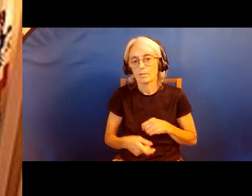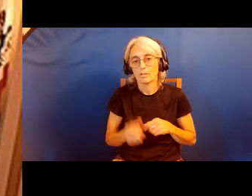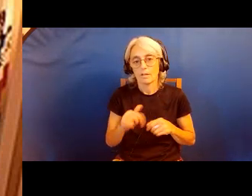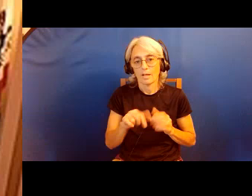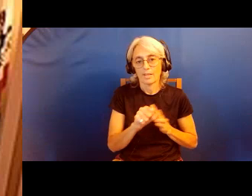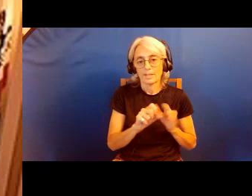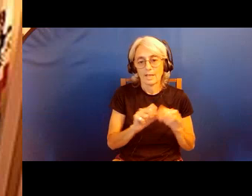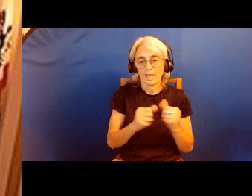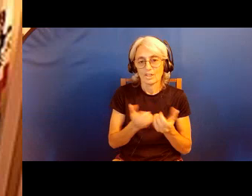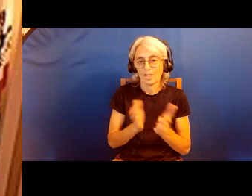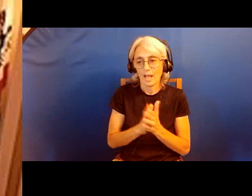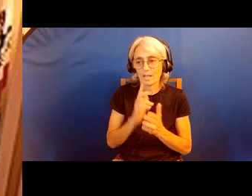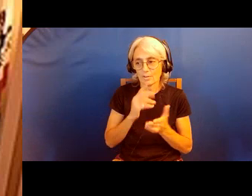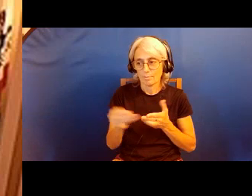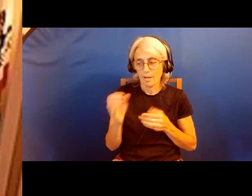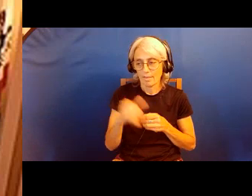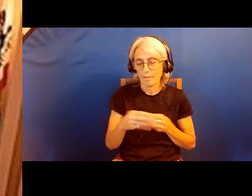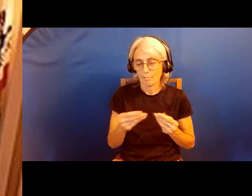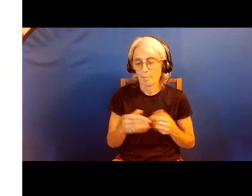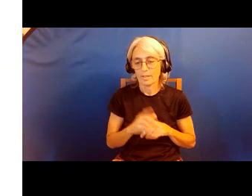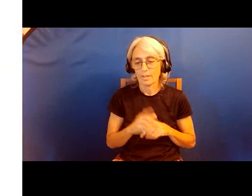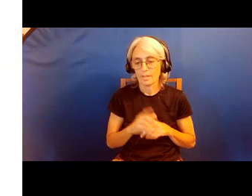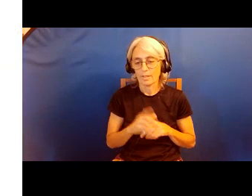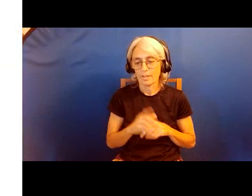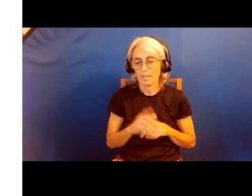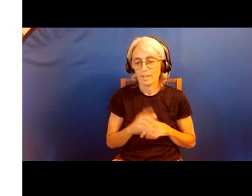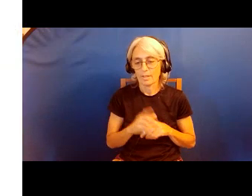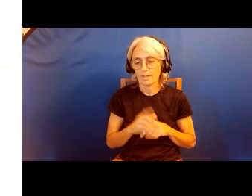for the property. Next slide.